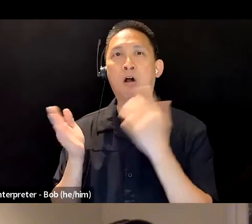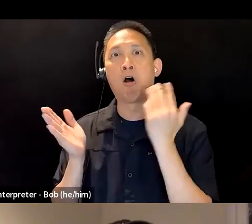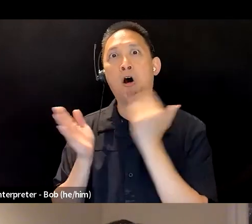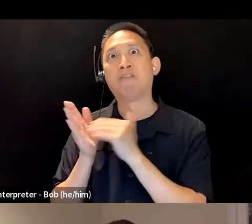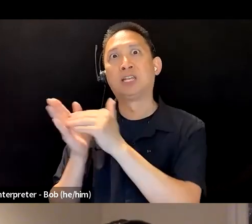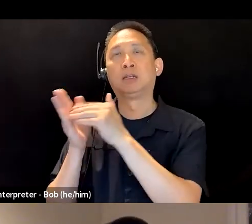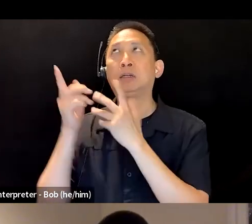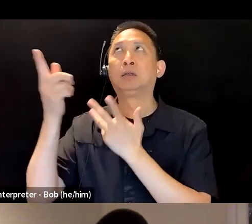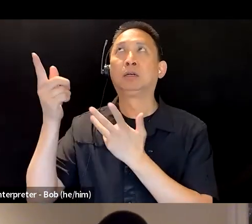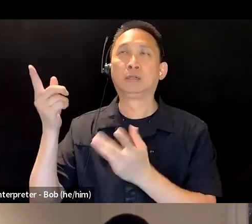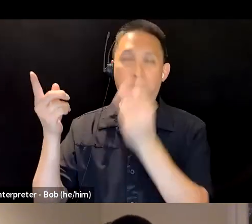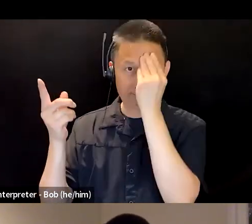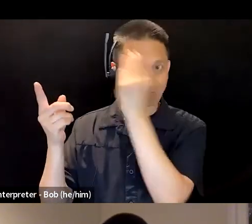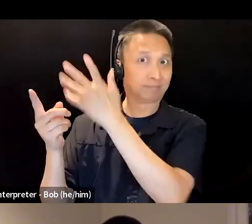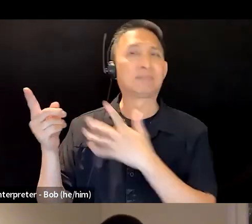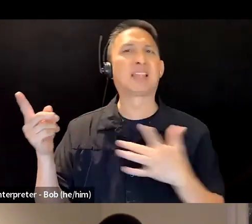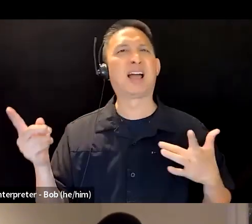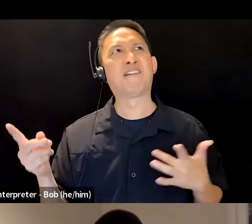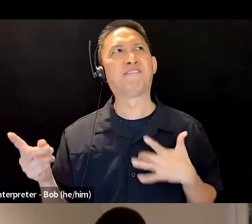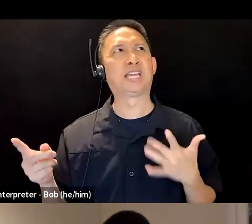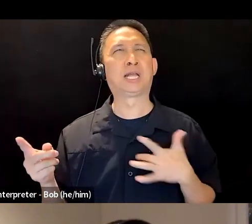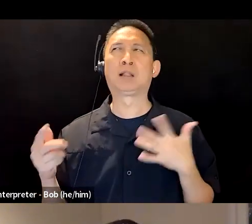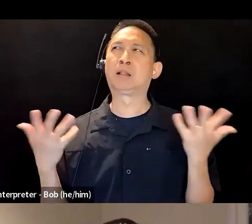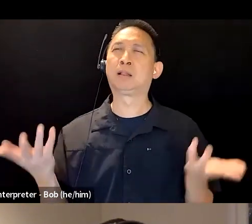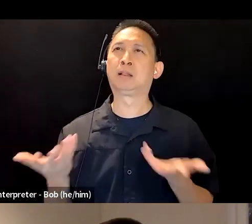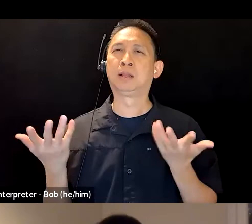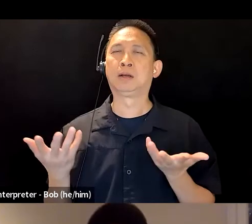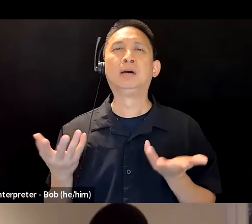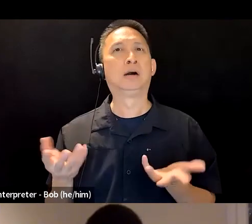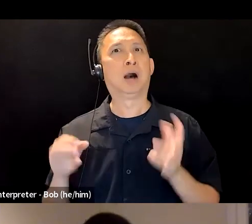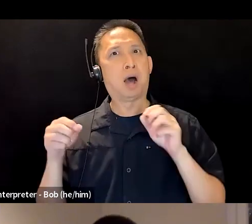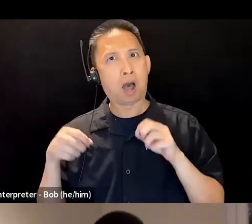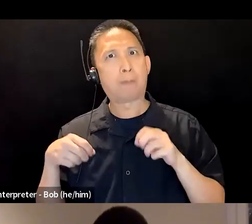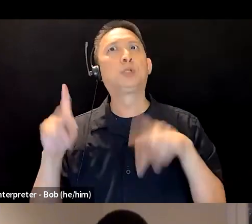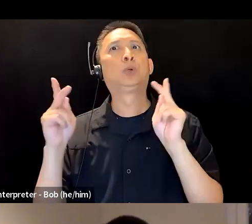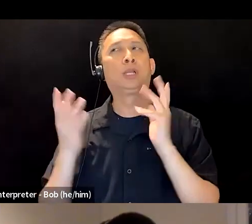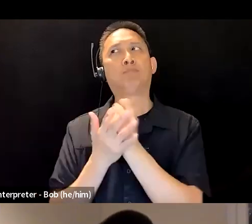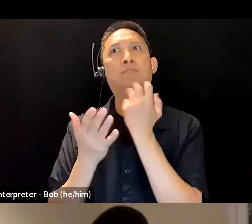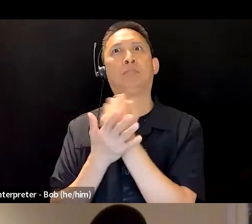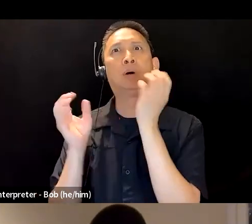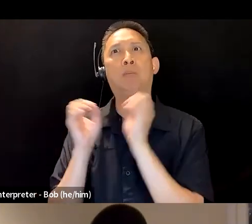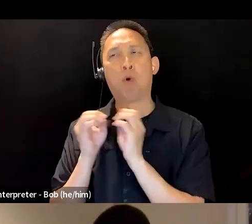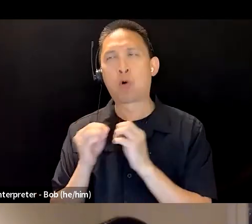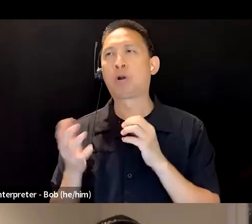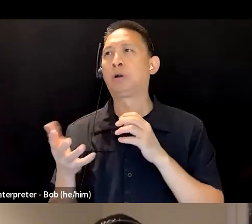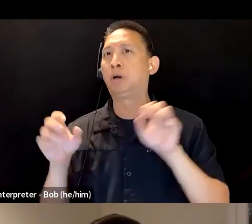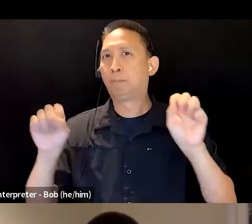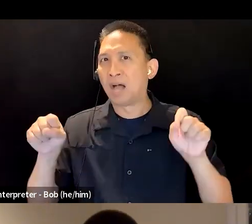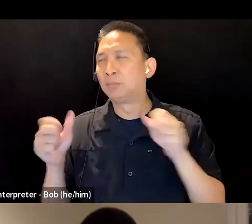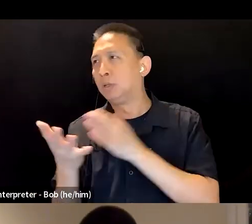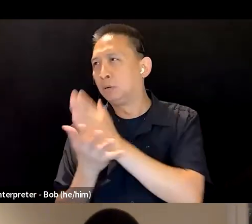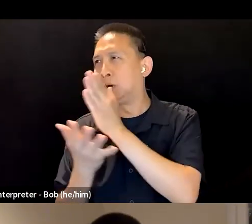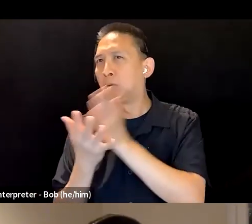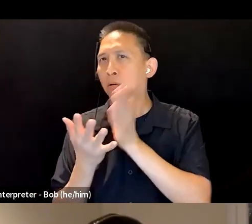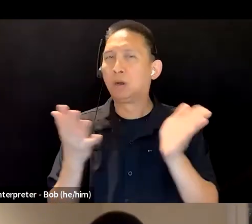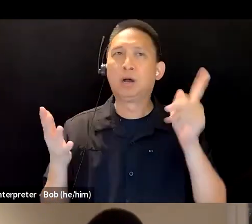feels that, you know, ironically, it feels that there are more and more opportunities, or at least there are more and more streams, there are more and more avenues through which